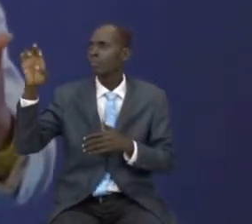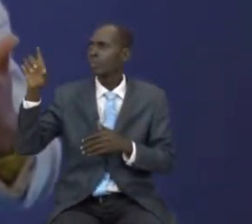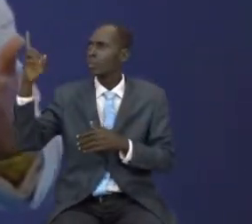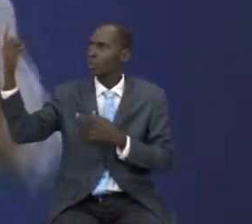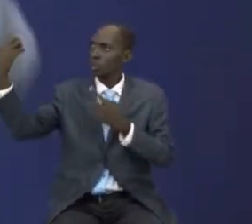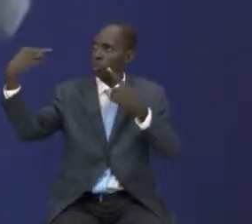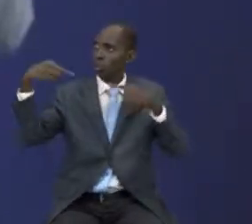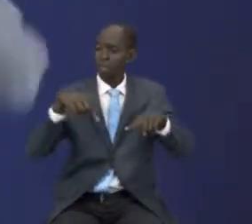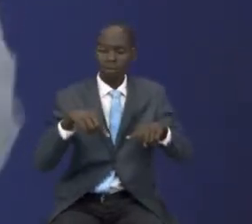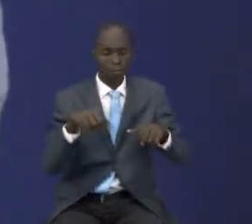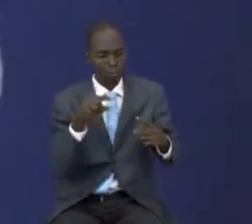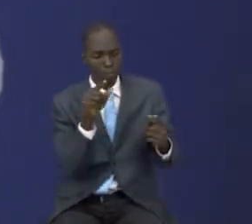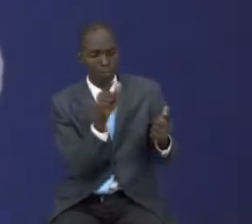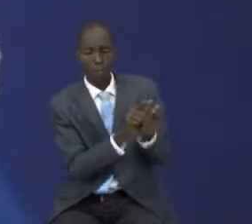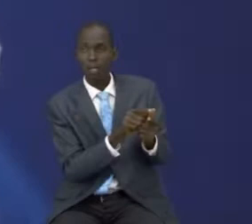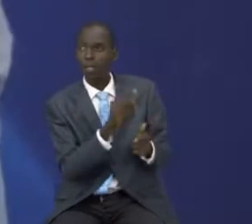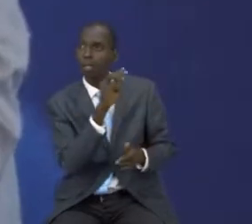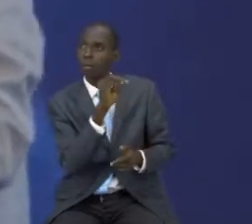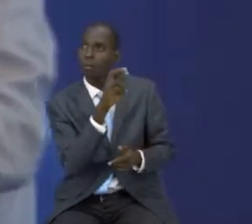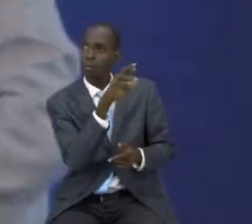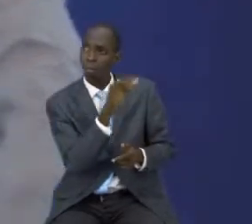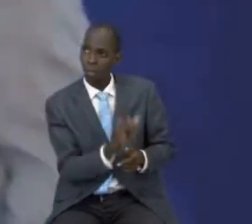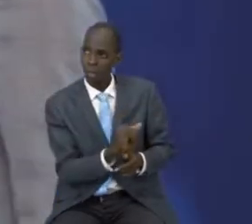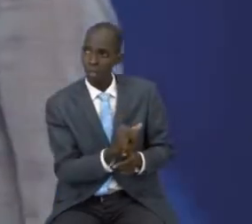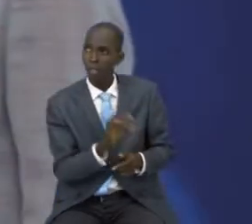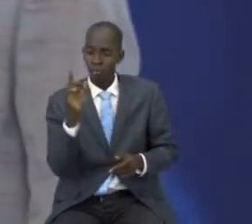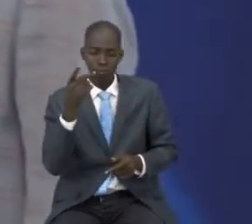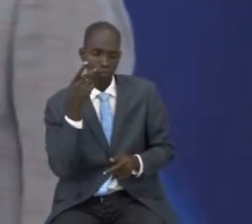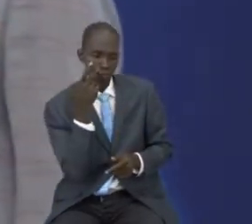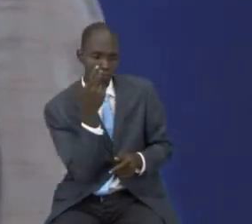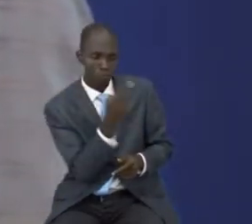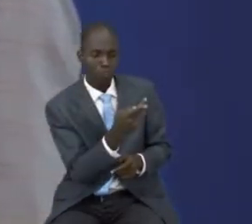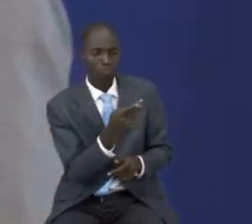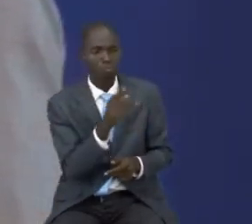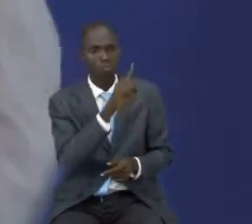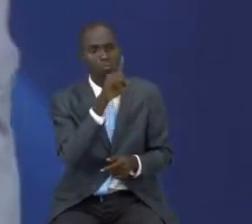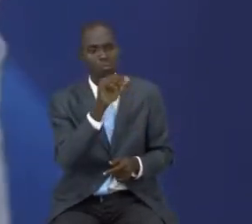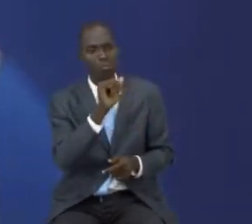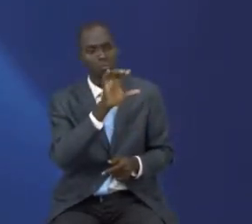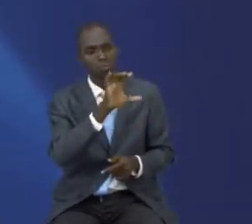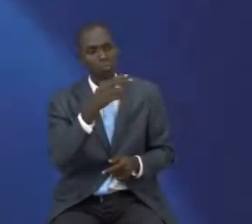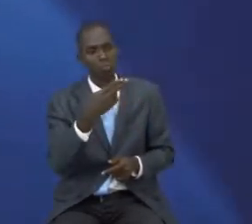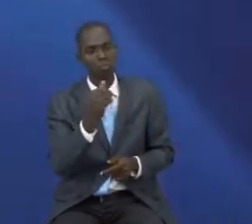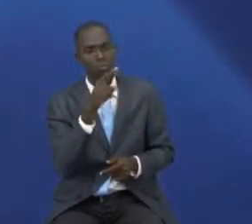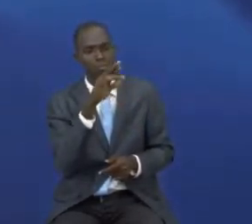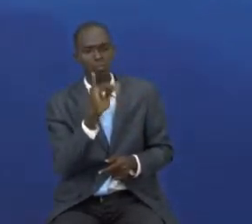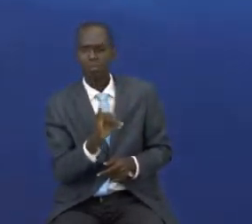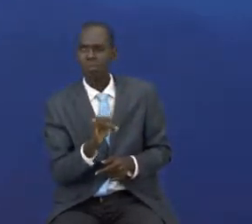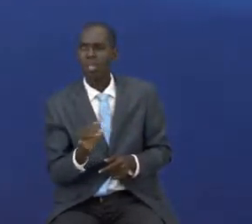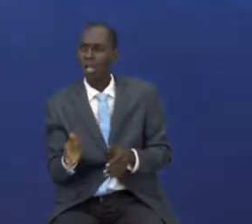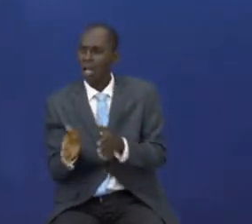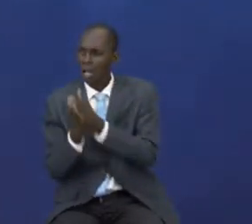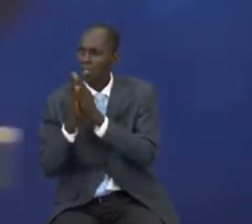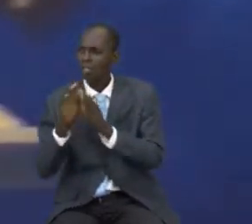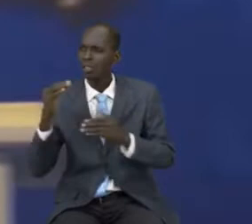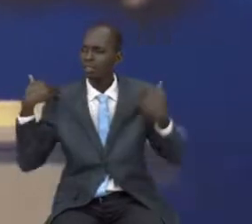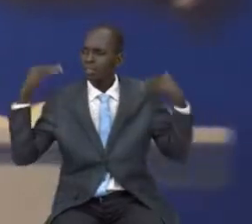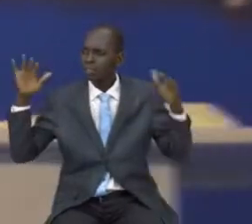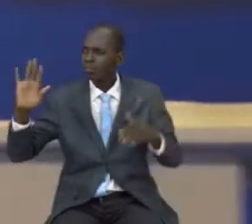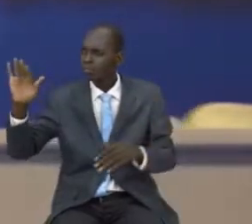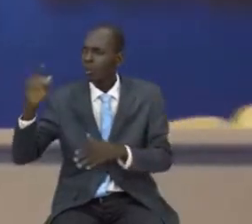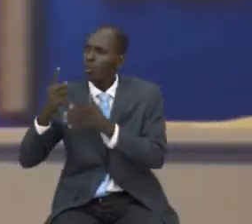Mary, you came and you saw Zechariah, tell me what happens in